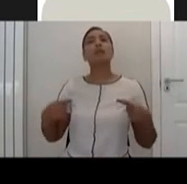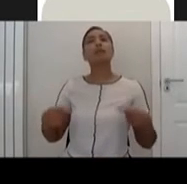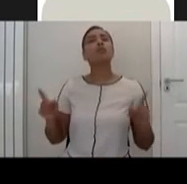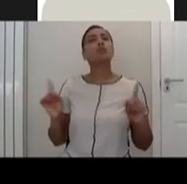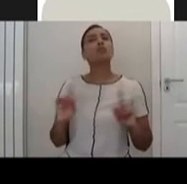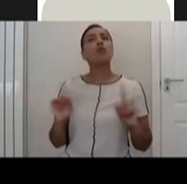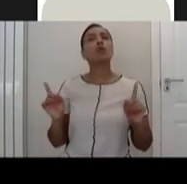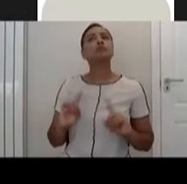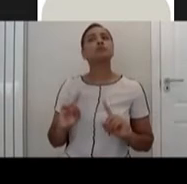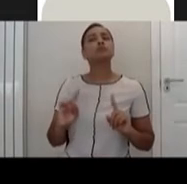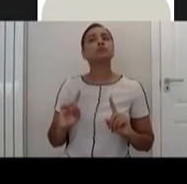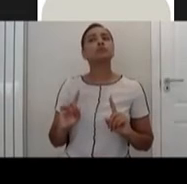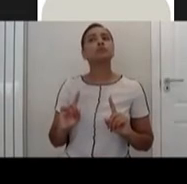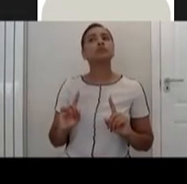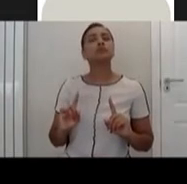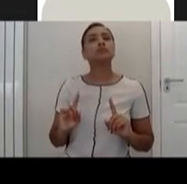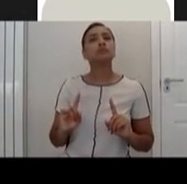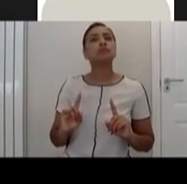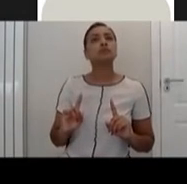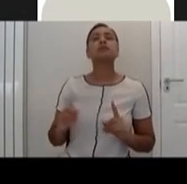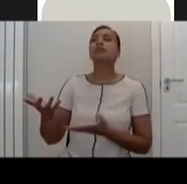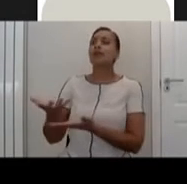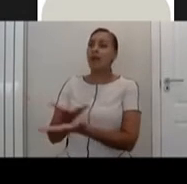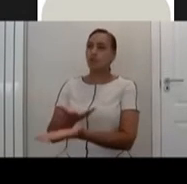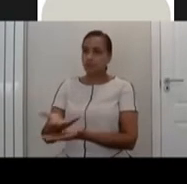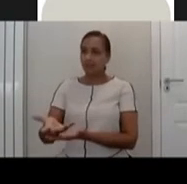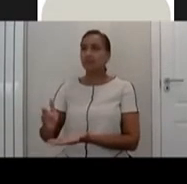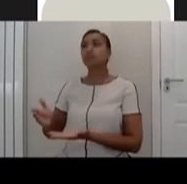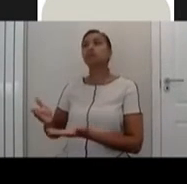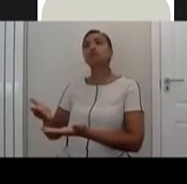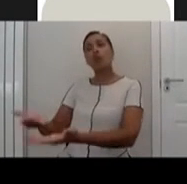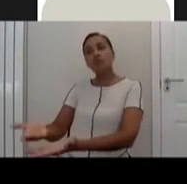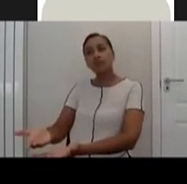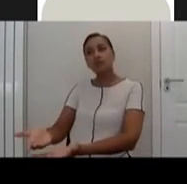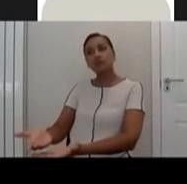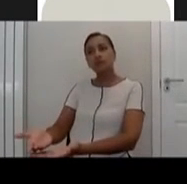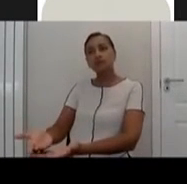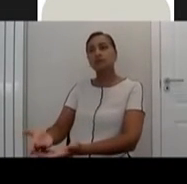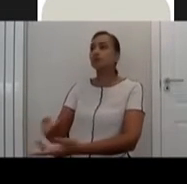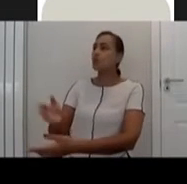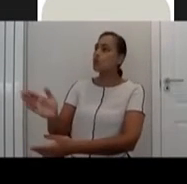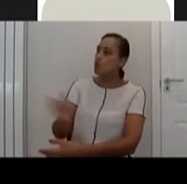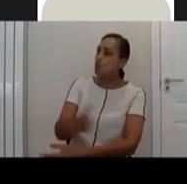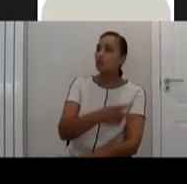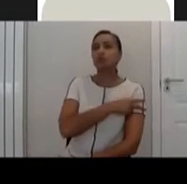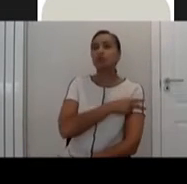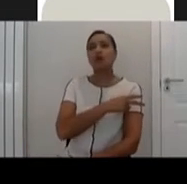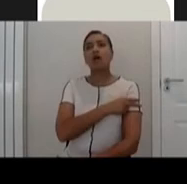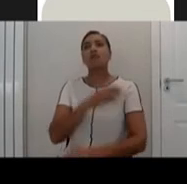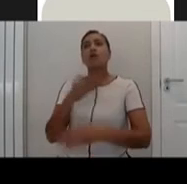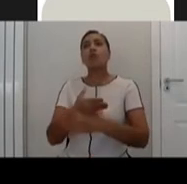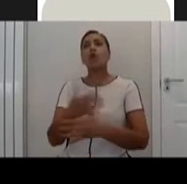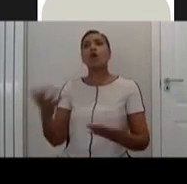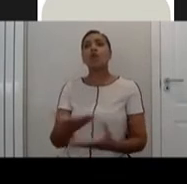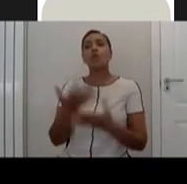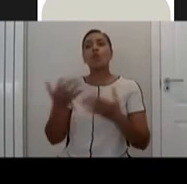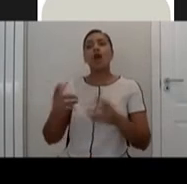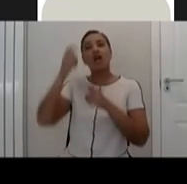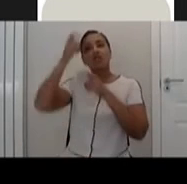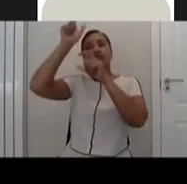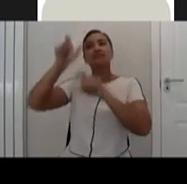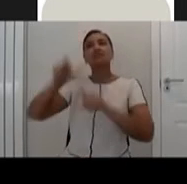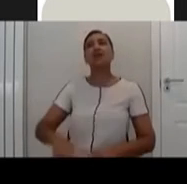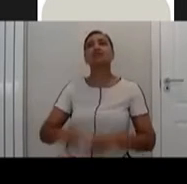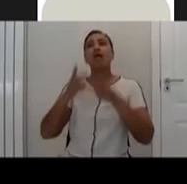the council counselling service to staff working in care homes across the borough.